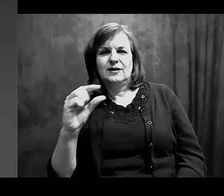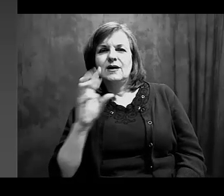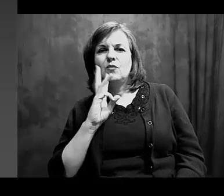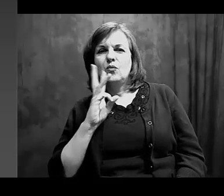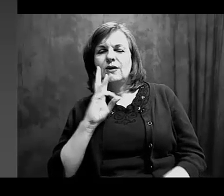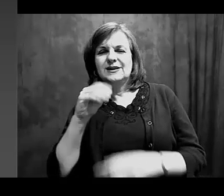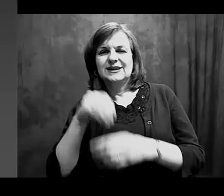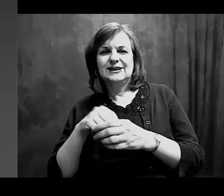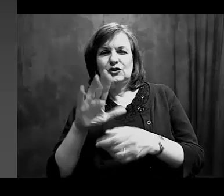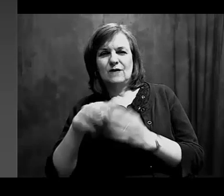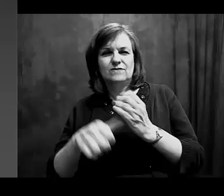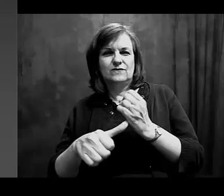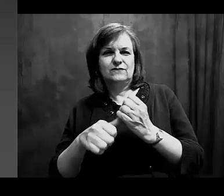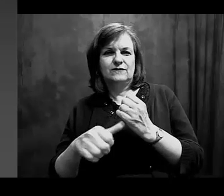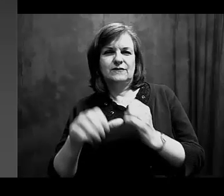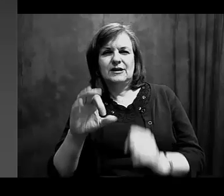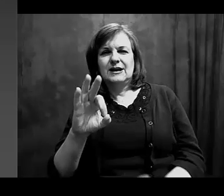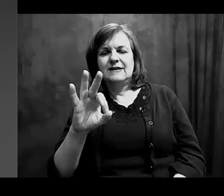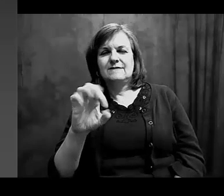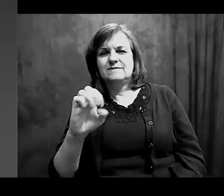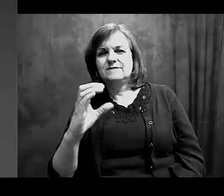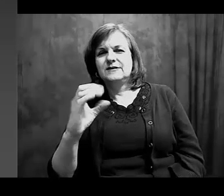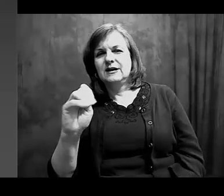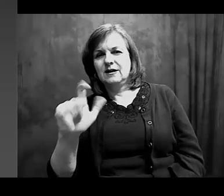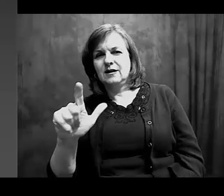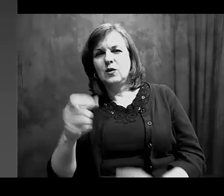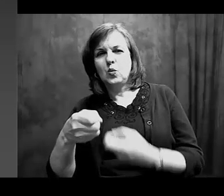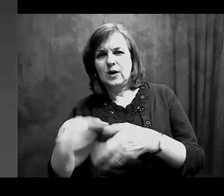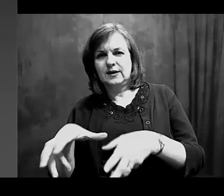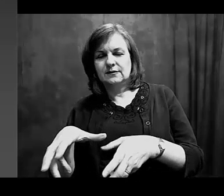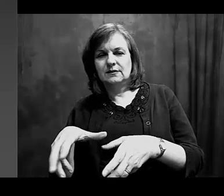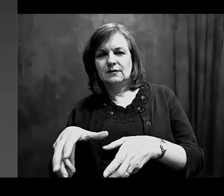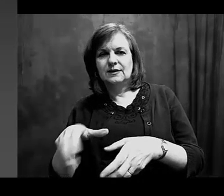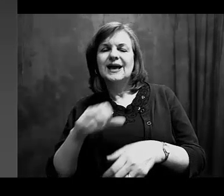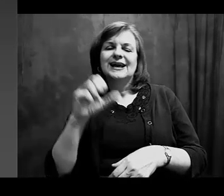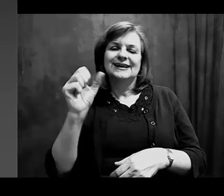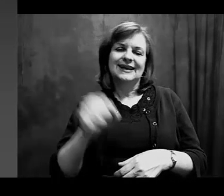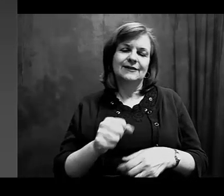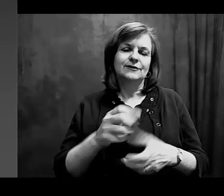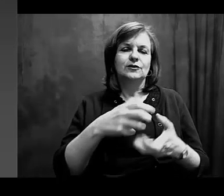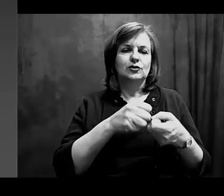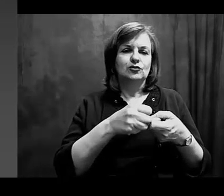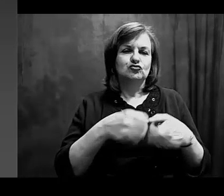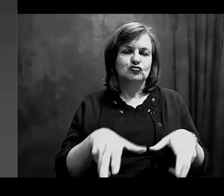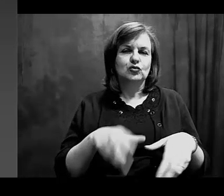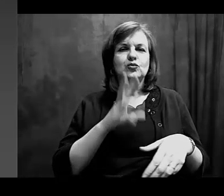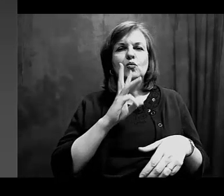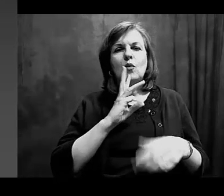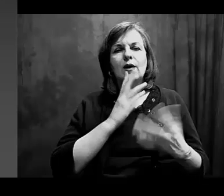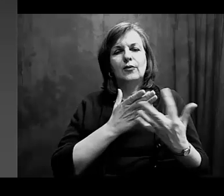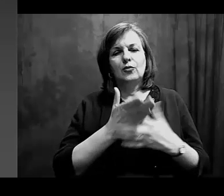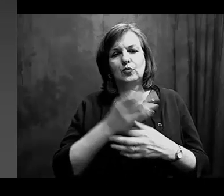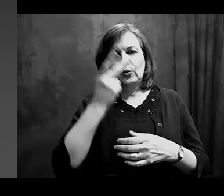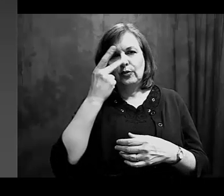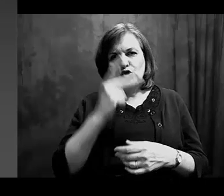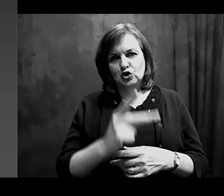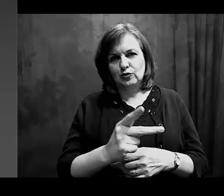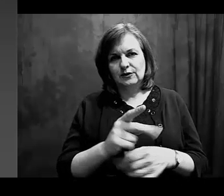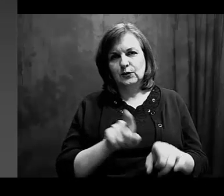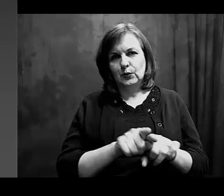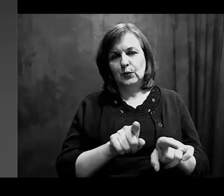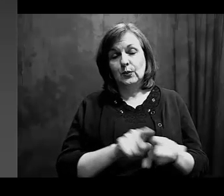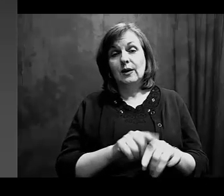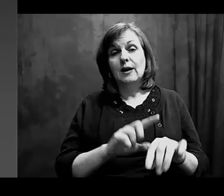Most of it. You are actually losing only about 150 milliliters in fecal